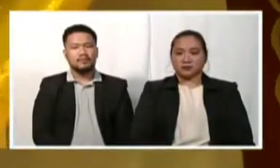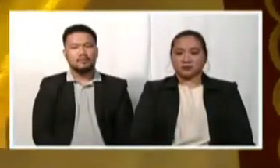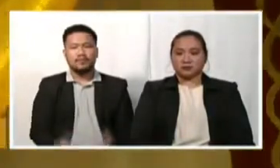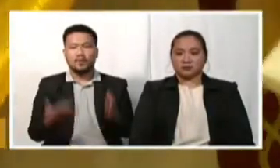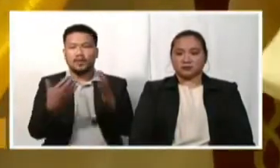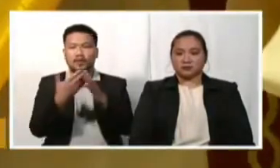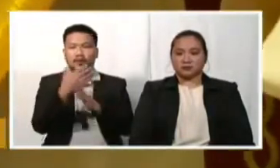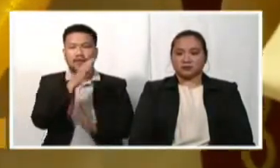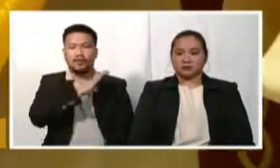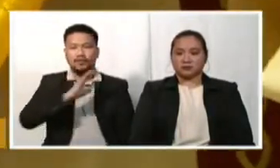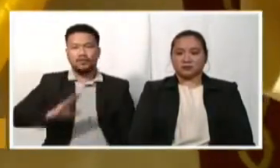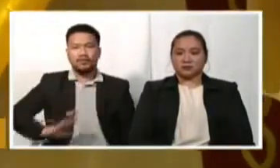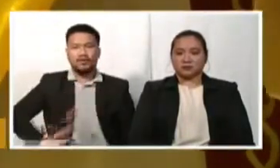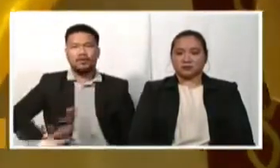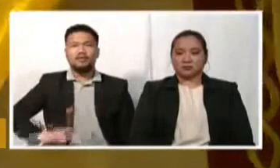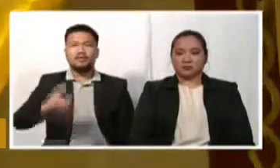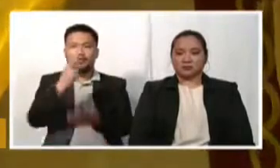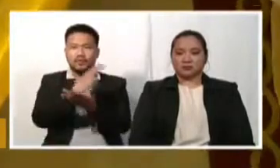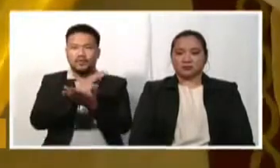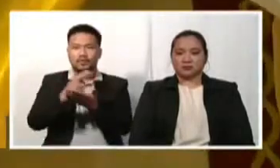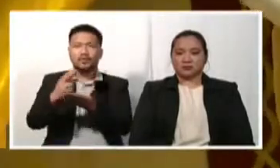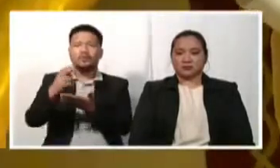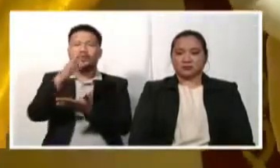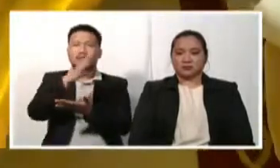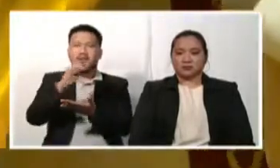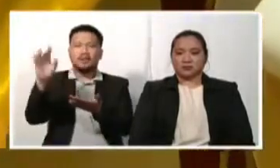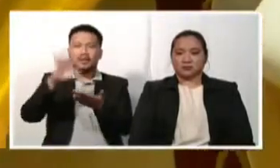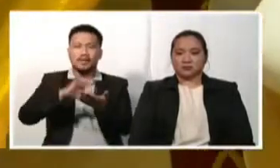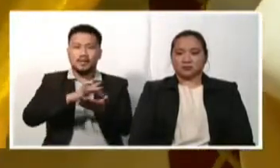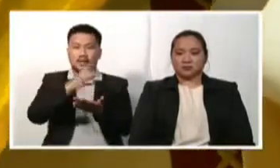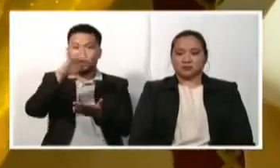may Christ the Lord